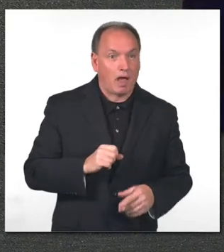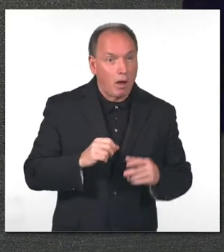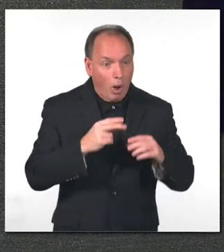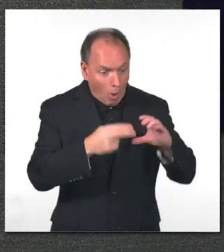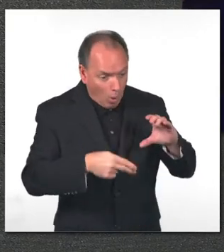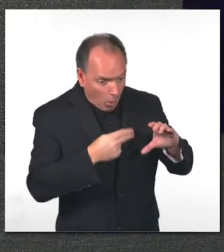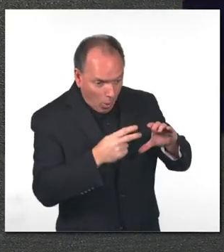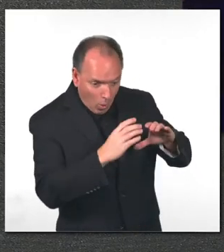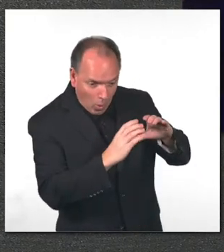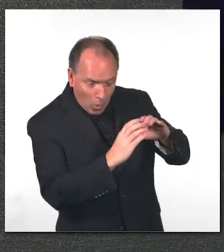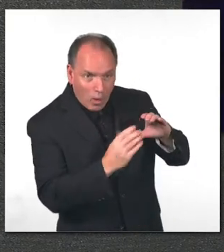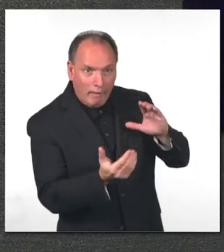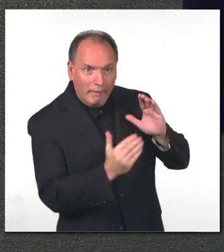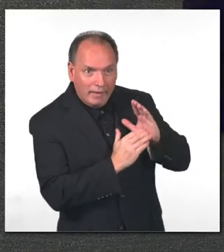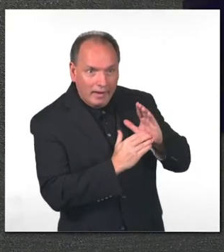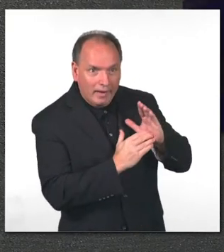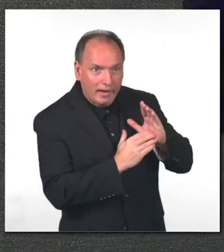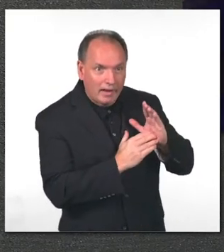Let's see another hole.